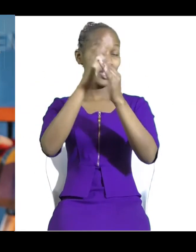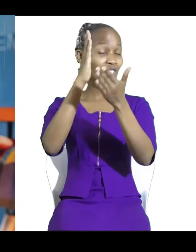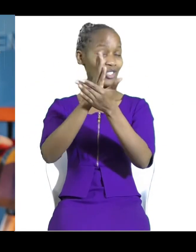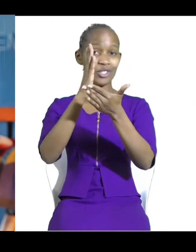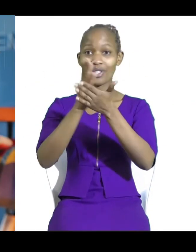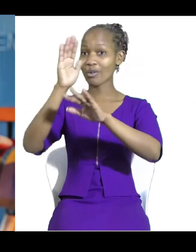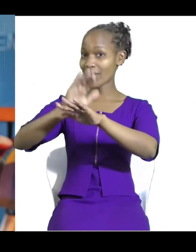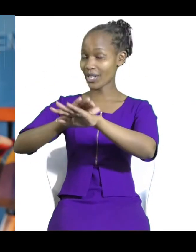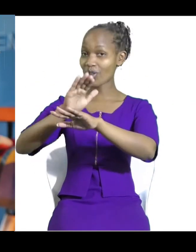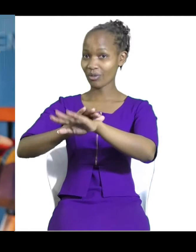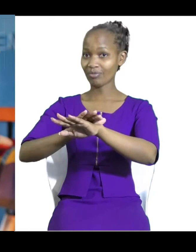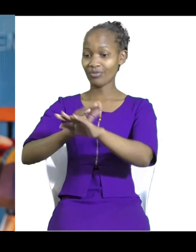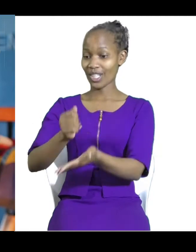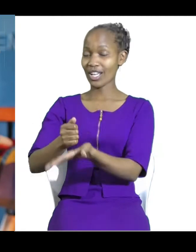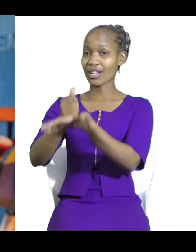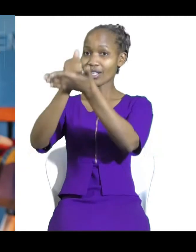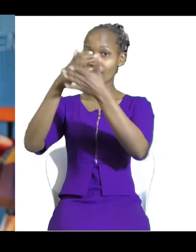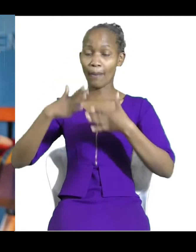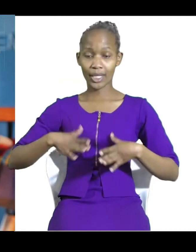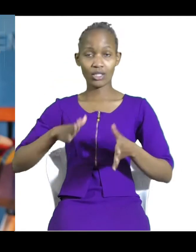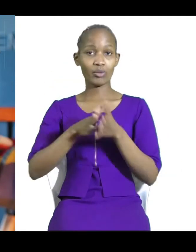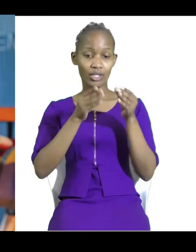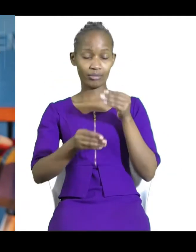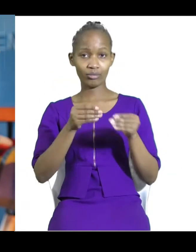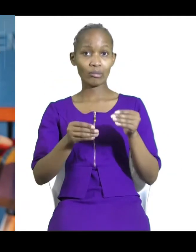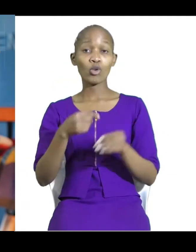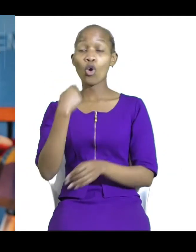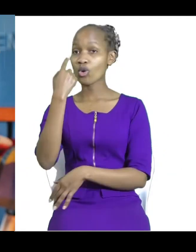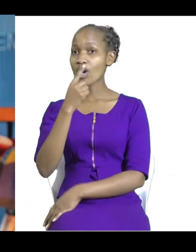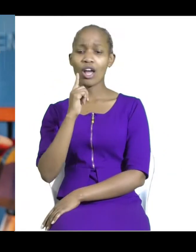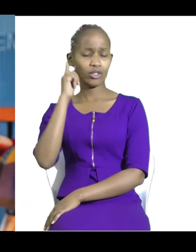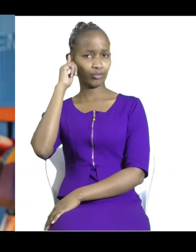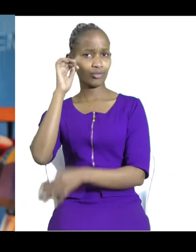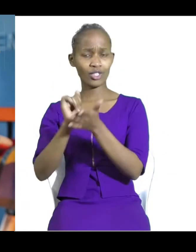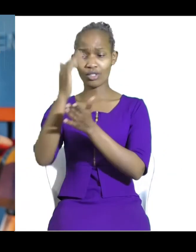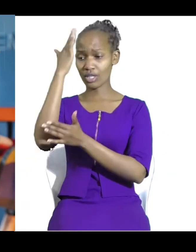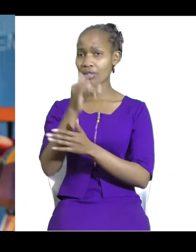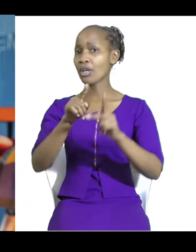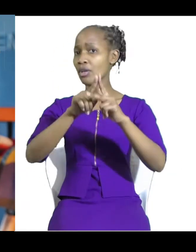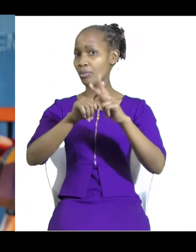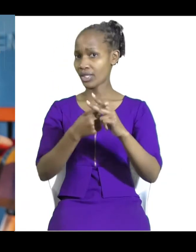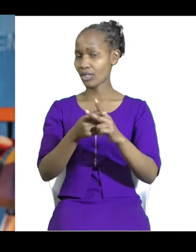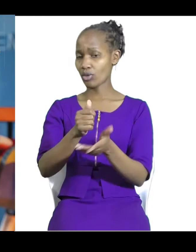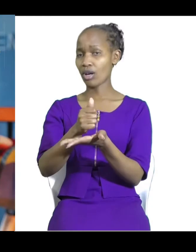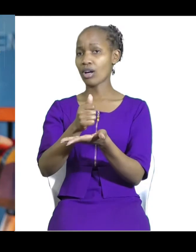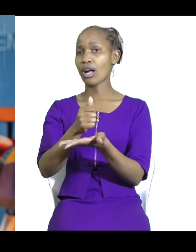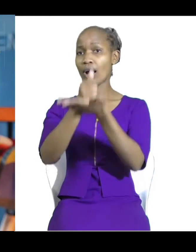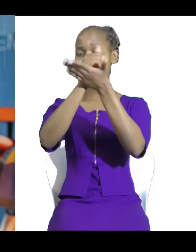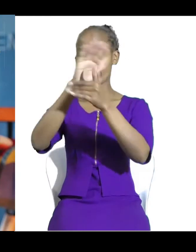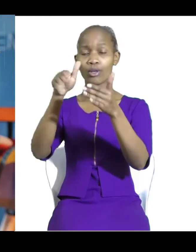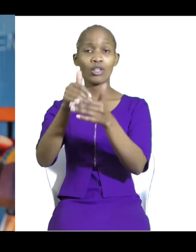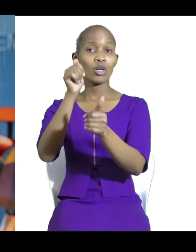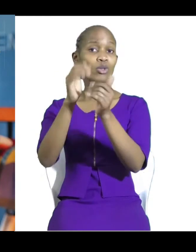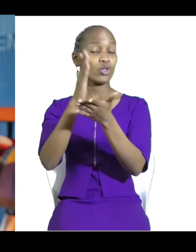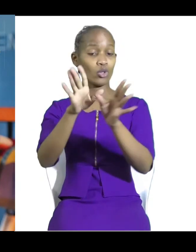be really a good assistance to the person with disability, and that is the deaf. That's why we decided to come up with an app that